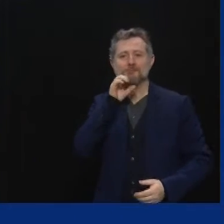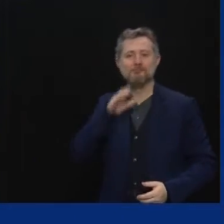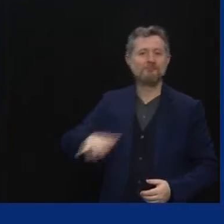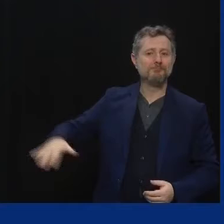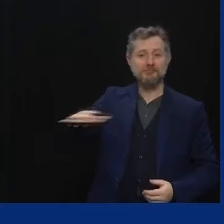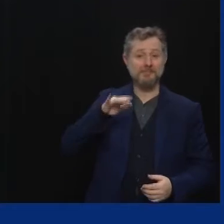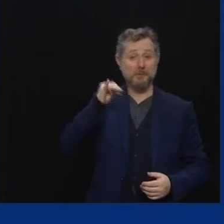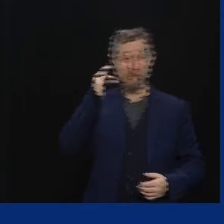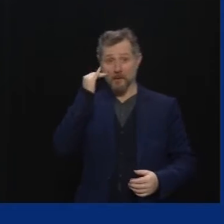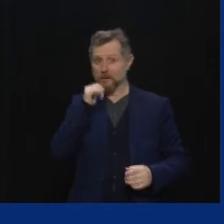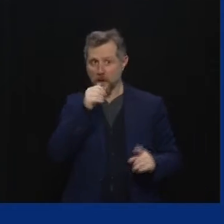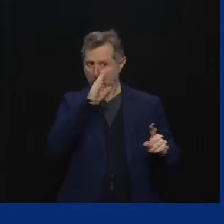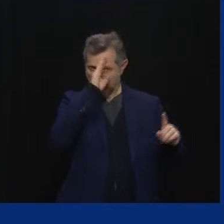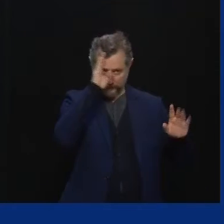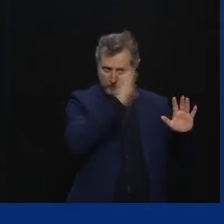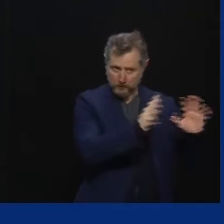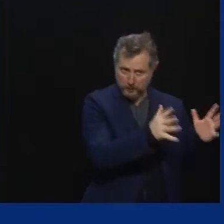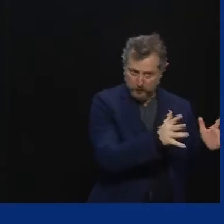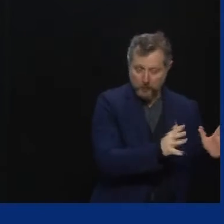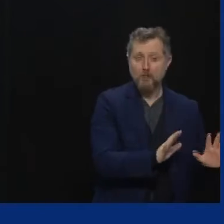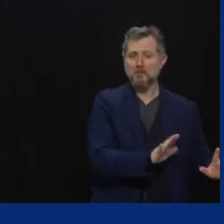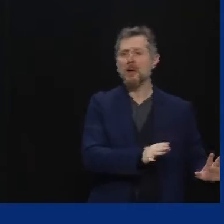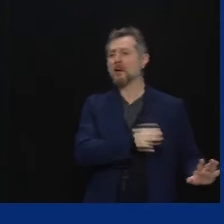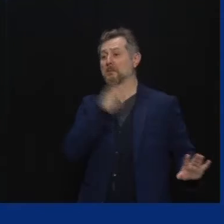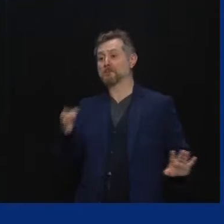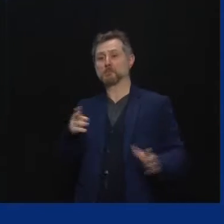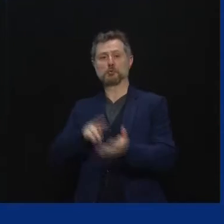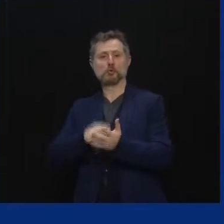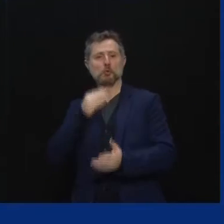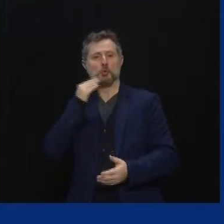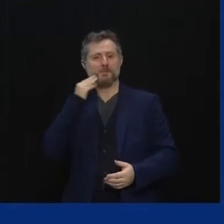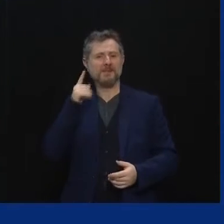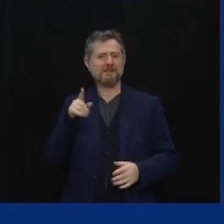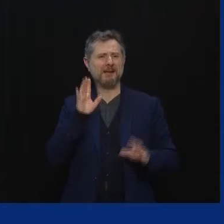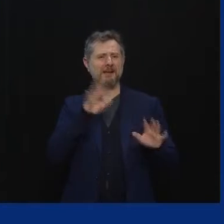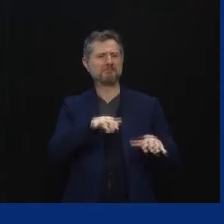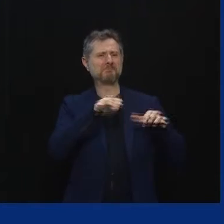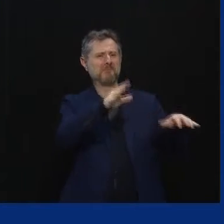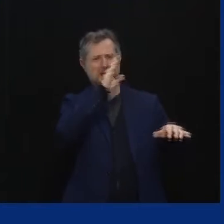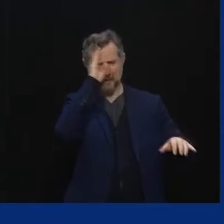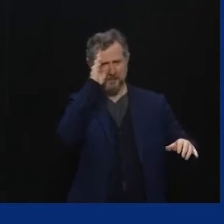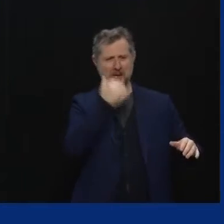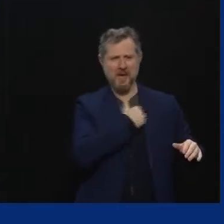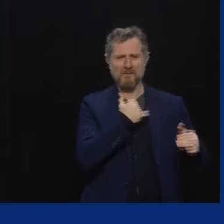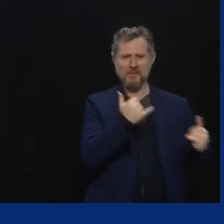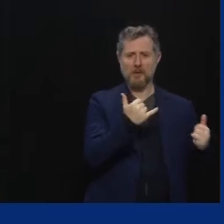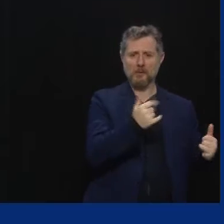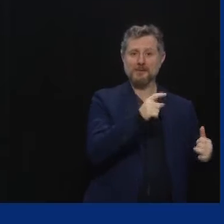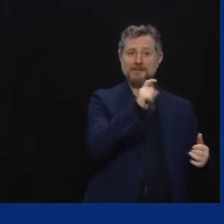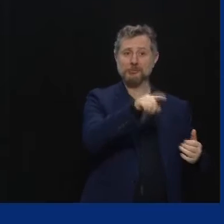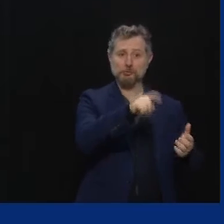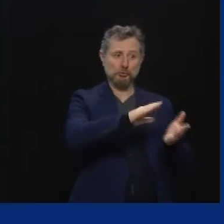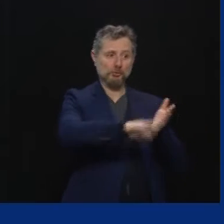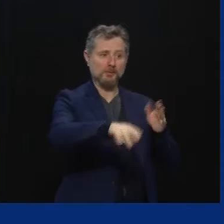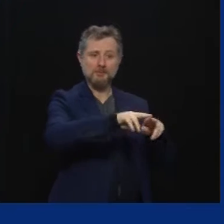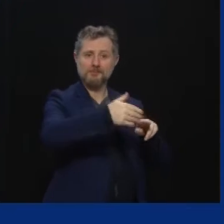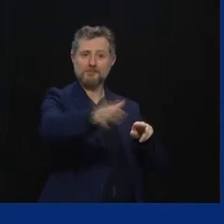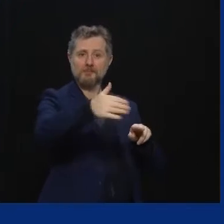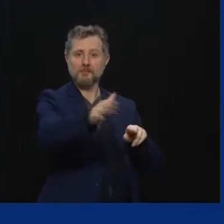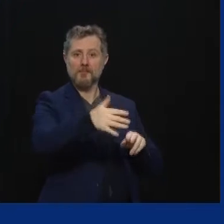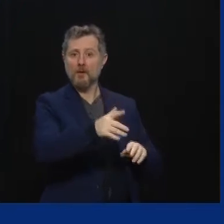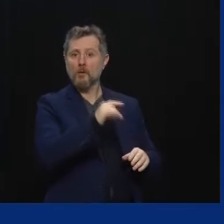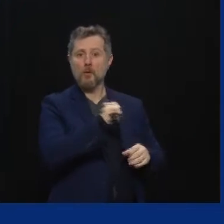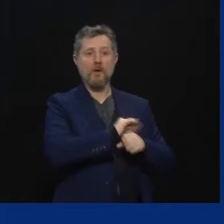are hundreds of people sitting in hospitals today who could be discharged, again, non-COVID patients who could